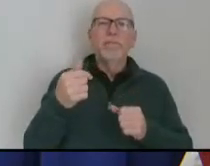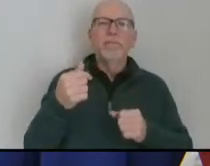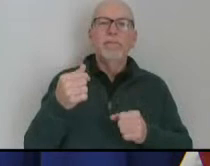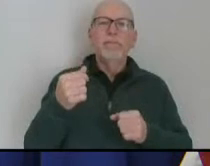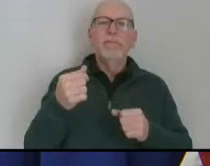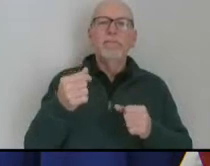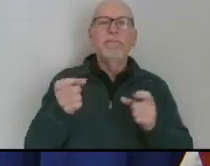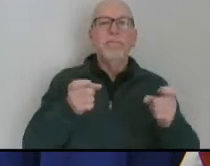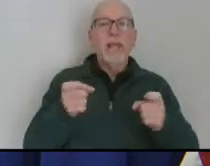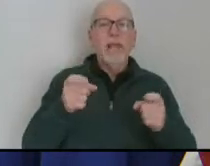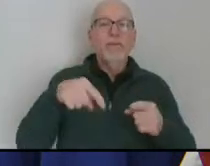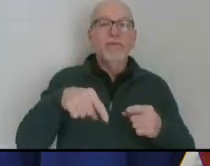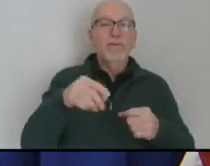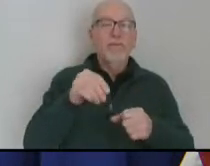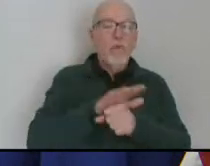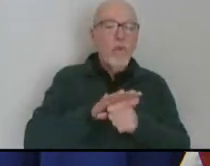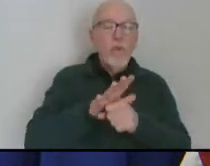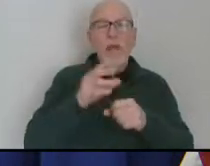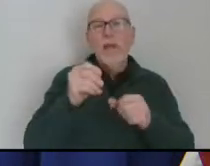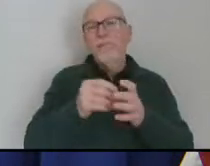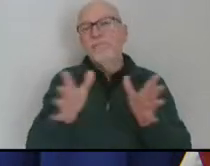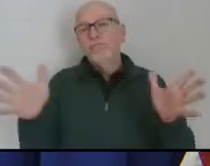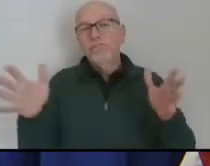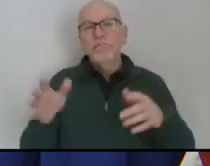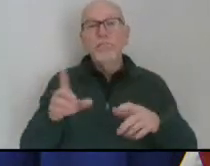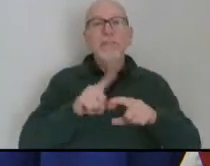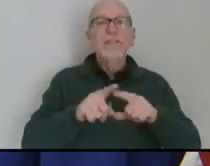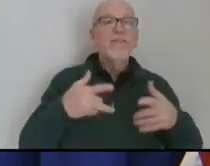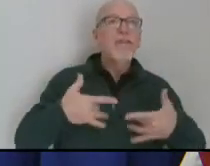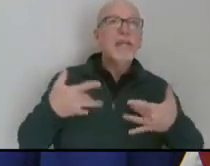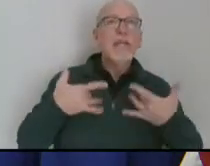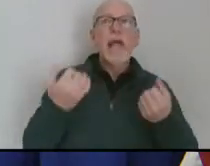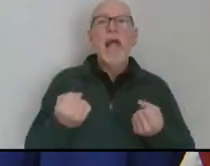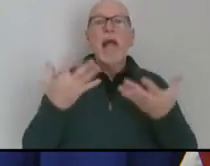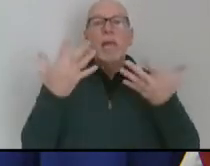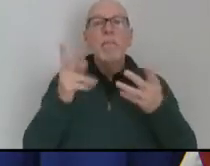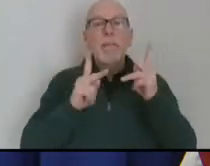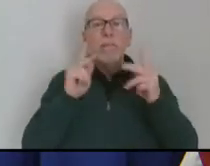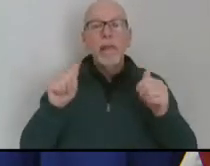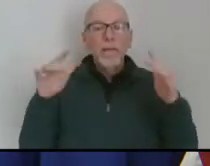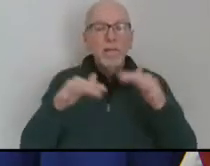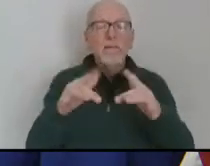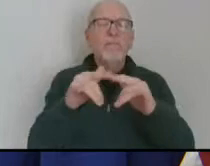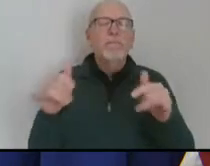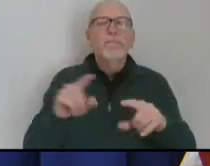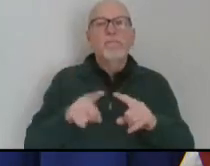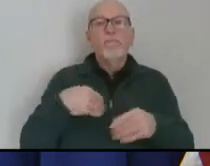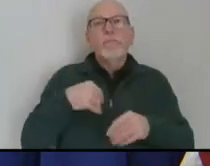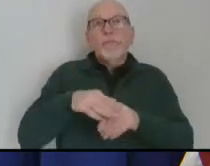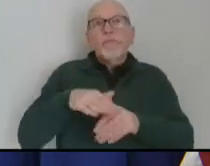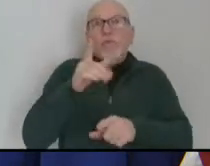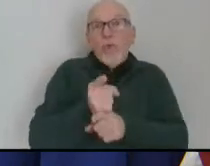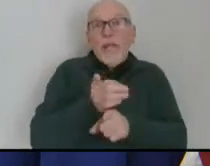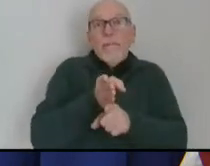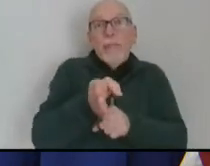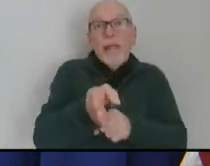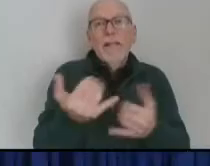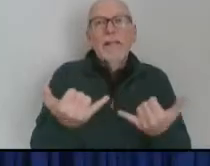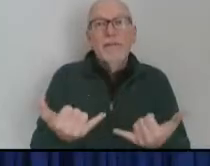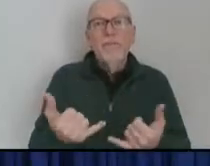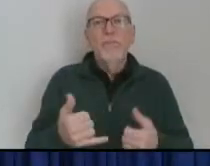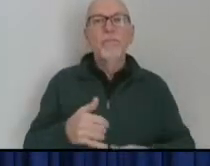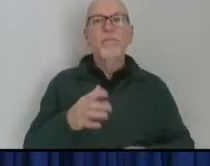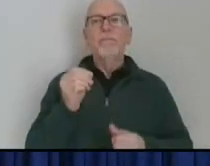managing this locally as well, events, capacity numbers, et cetera. But heading on the right path. And with